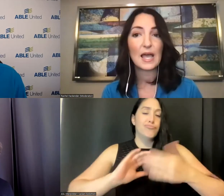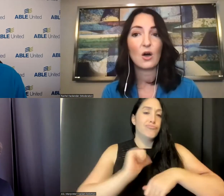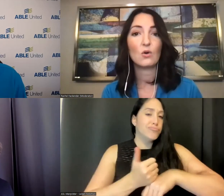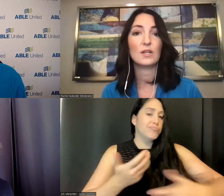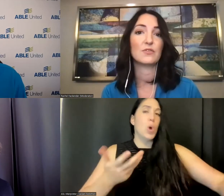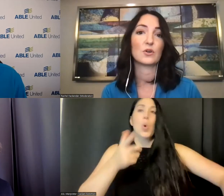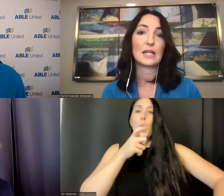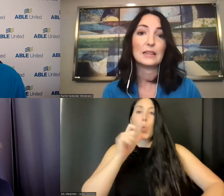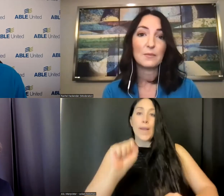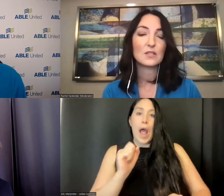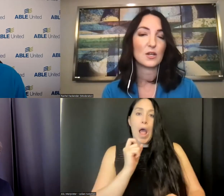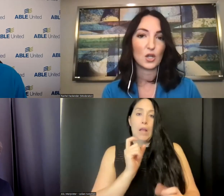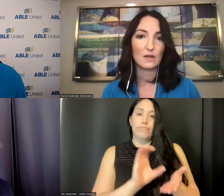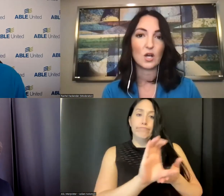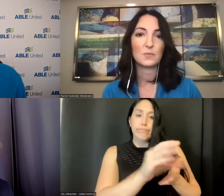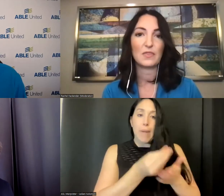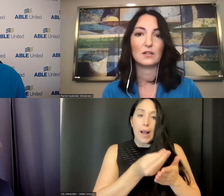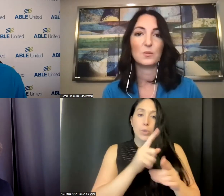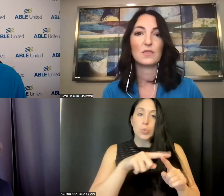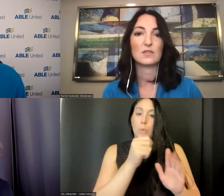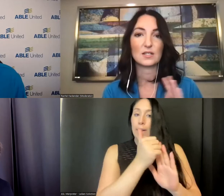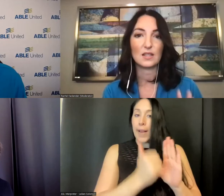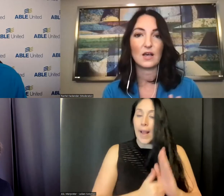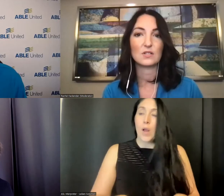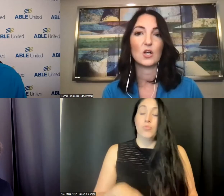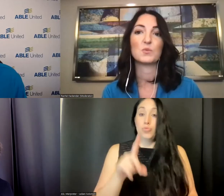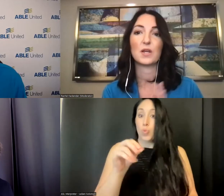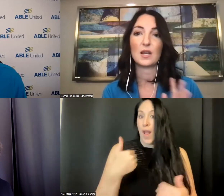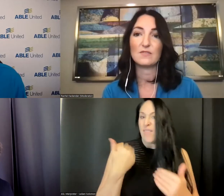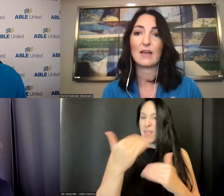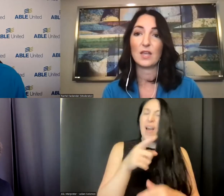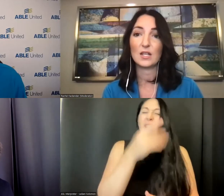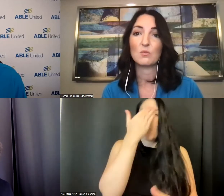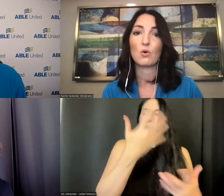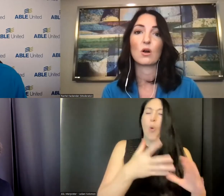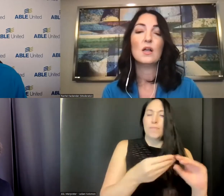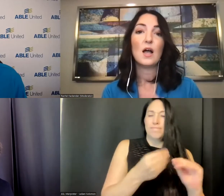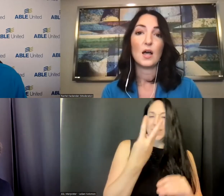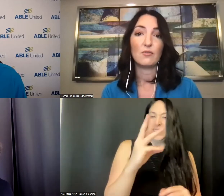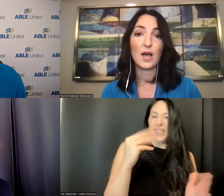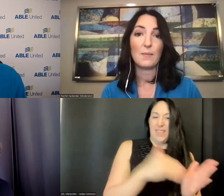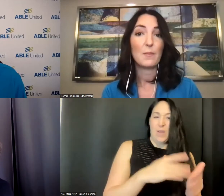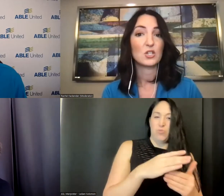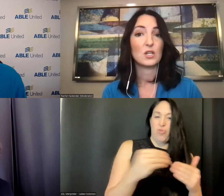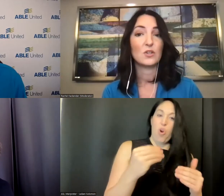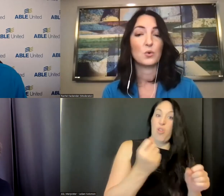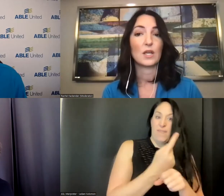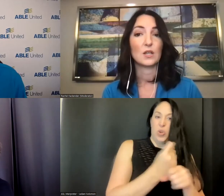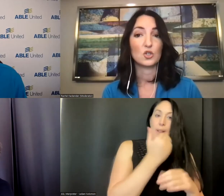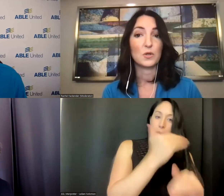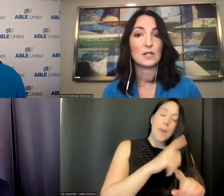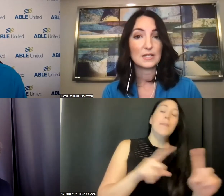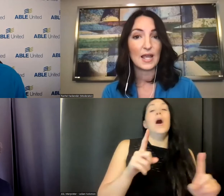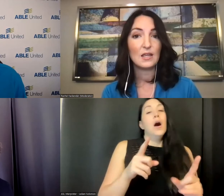to an account and if there are any limits. I know you kind of talked about that a little bit, the $16,000, but kind of dive into more of how much an individual